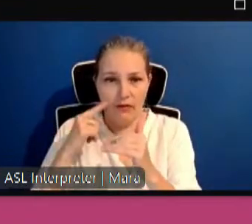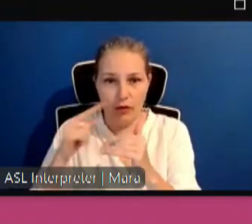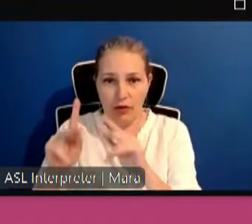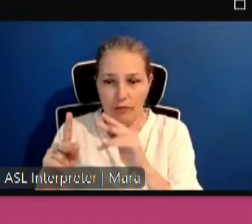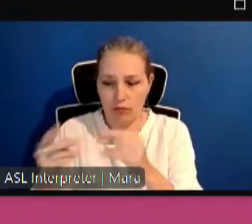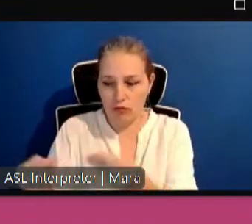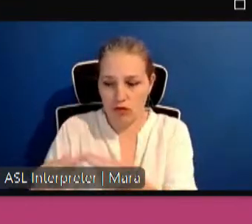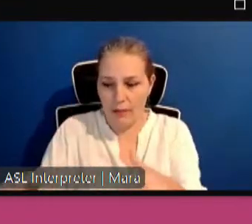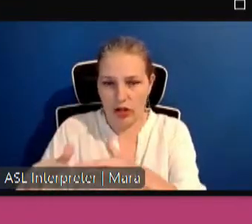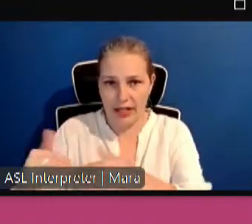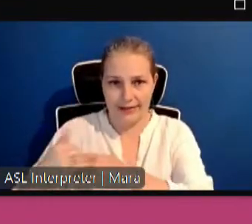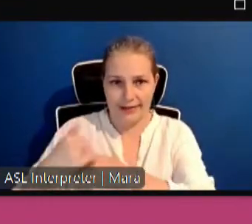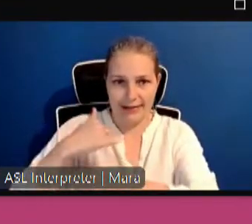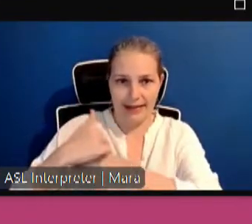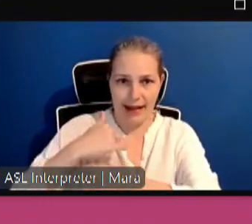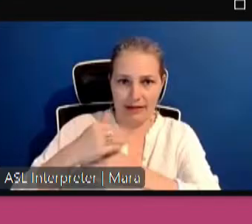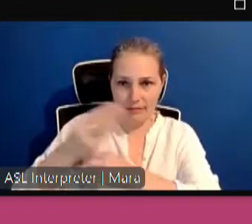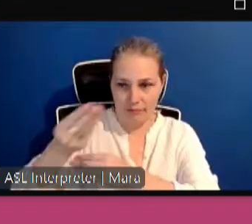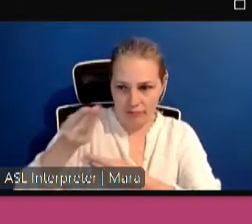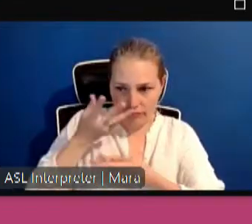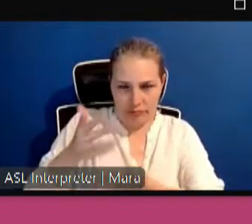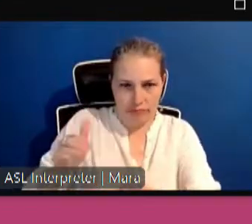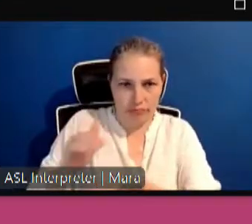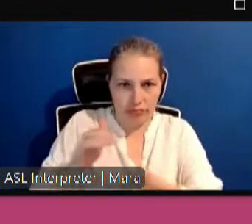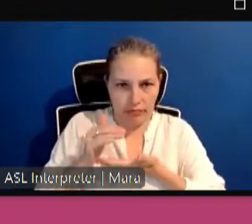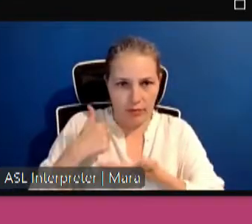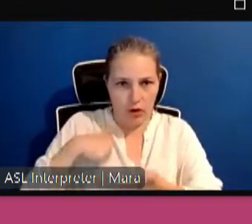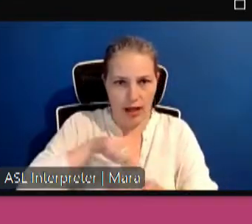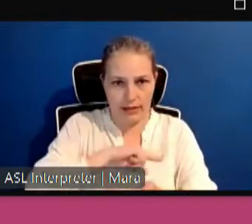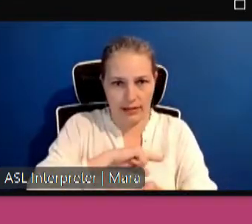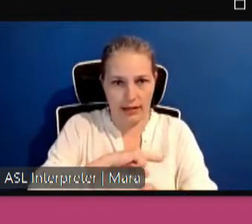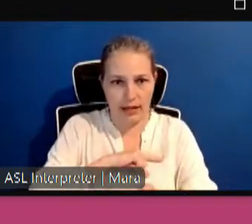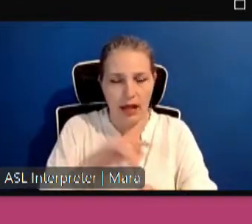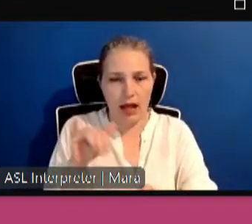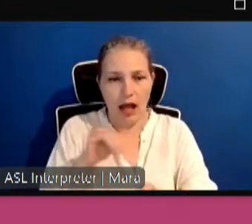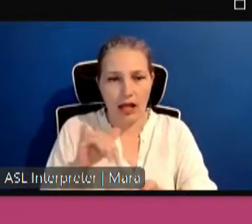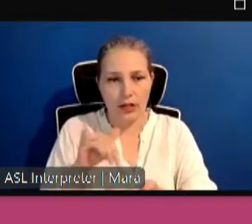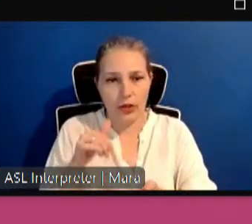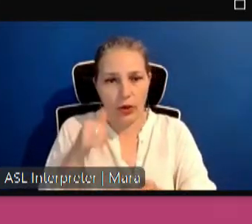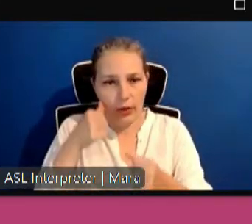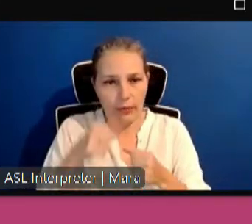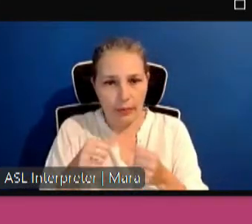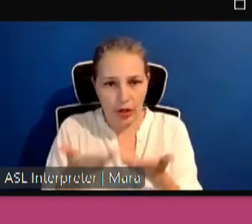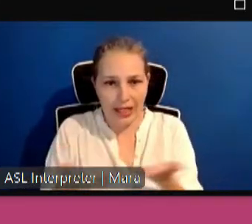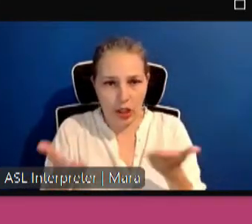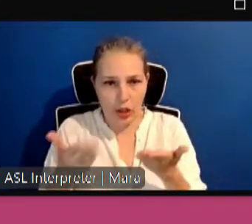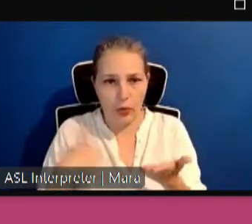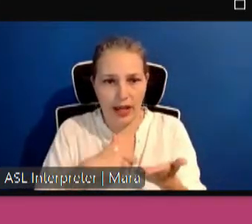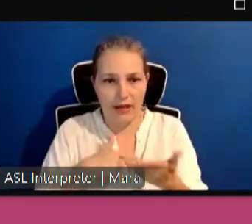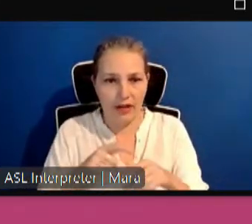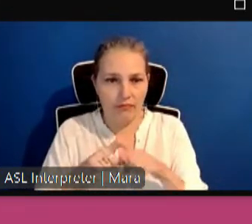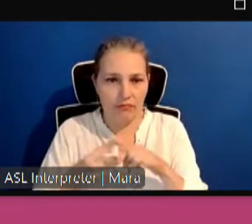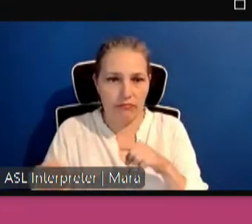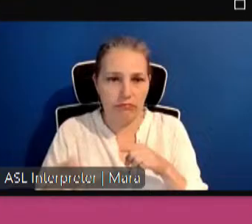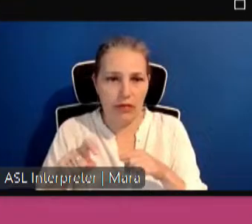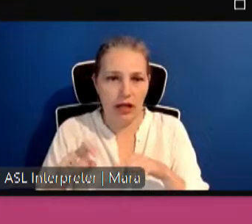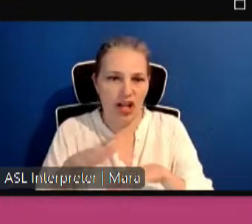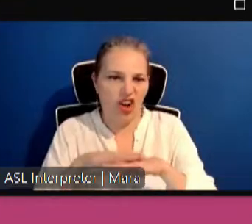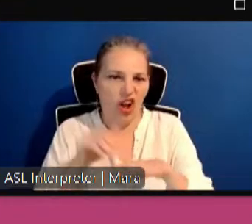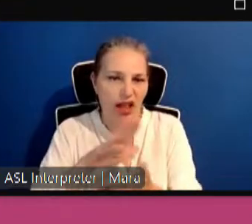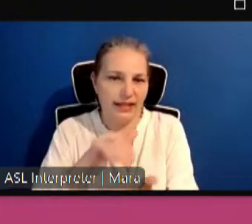I was going to talk about something a little bit different today. So, we have a call center here, and as folks